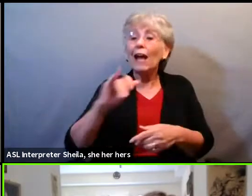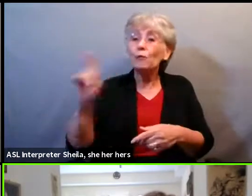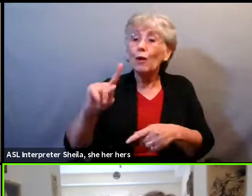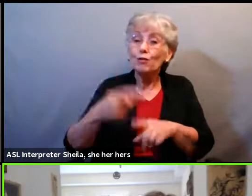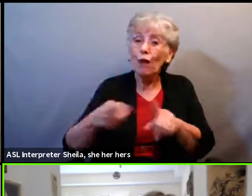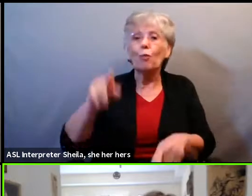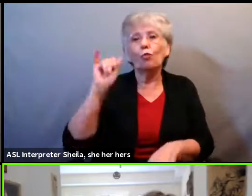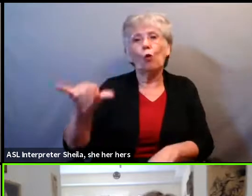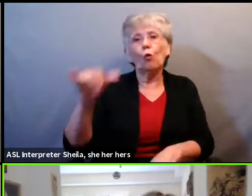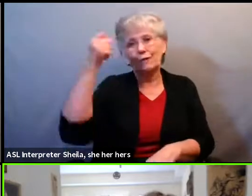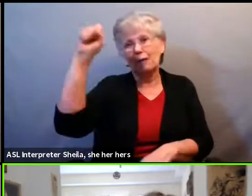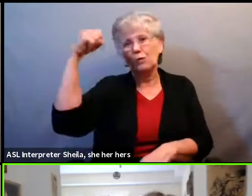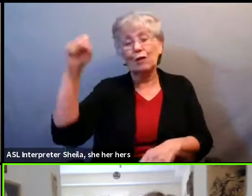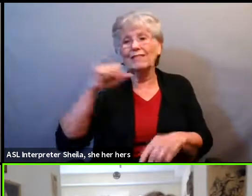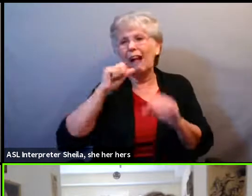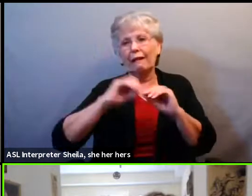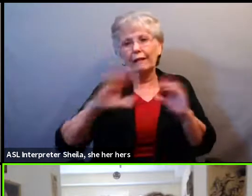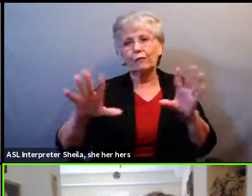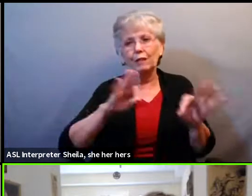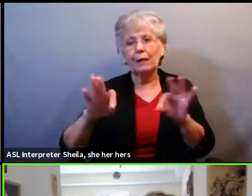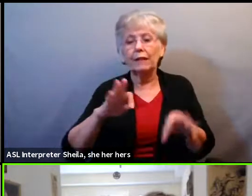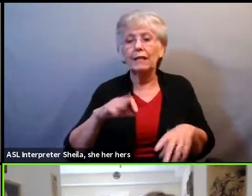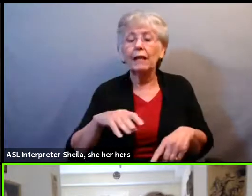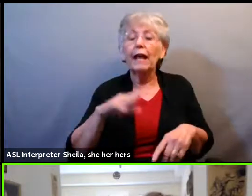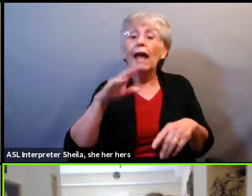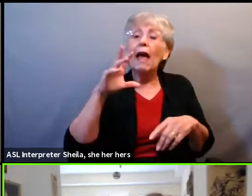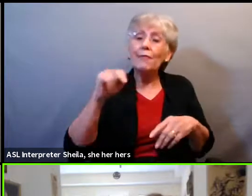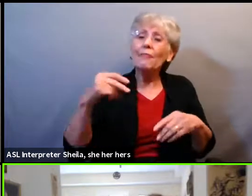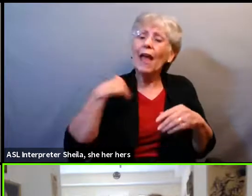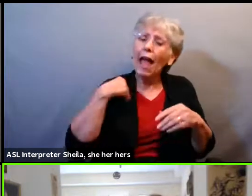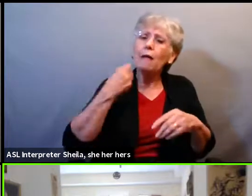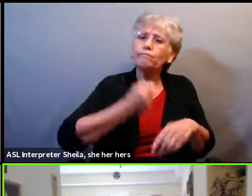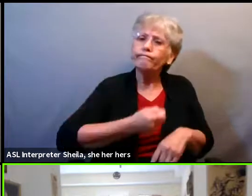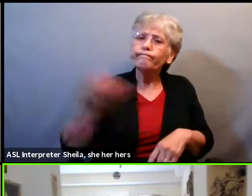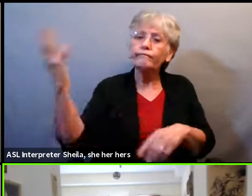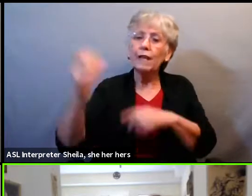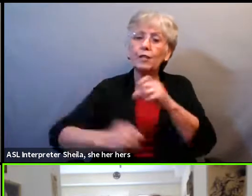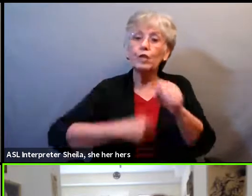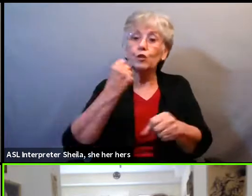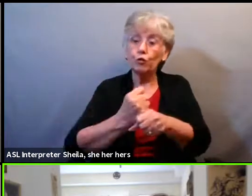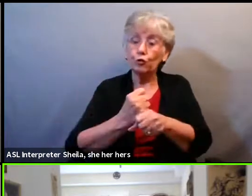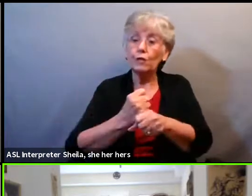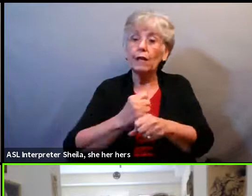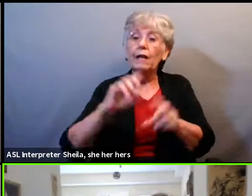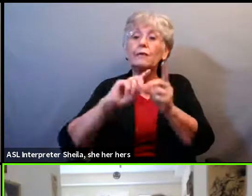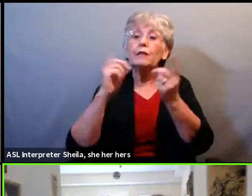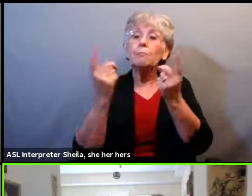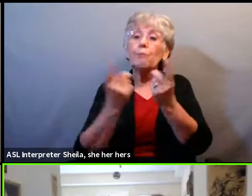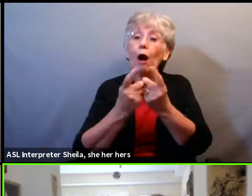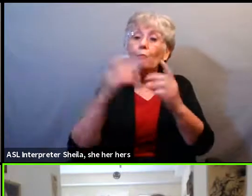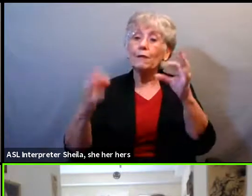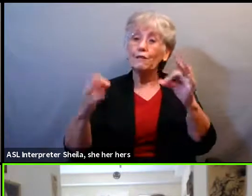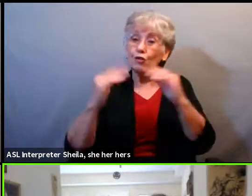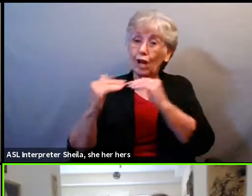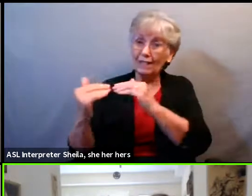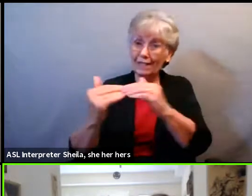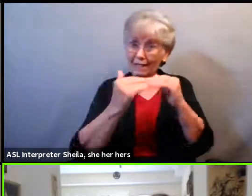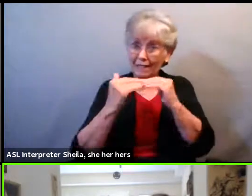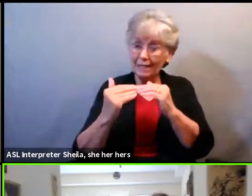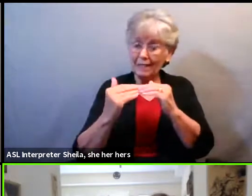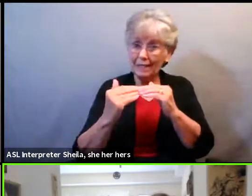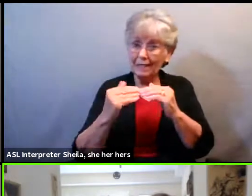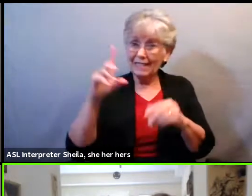was a period of time, a number of years, where the Department of Justice